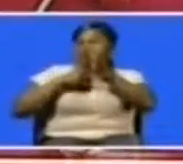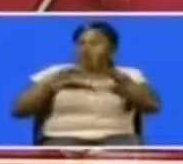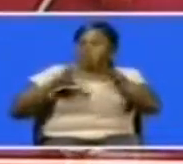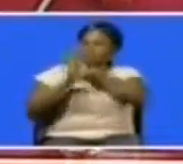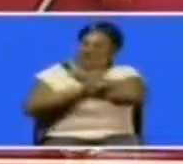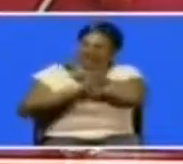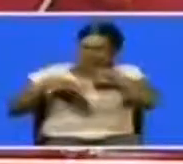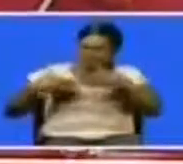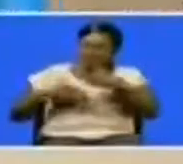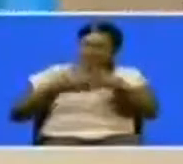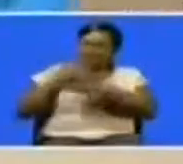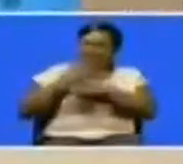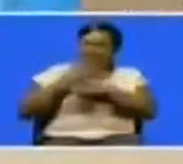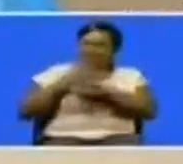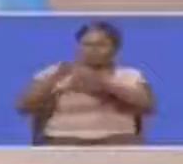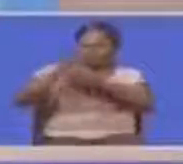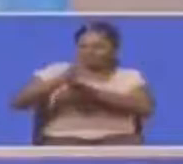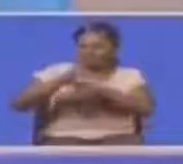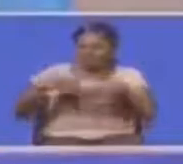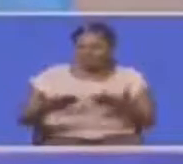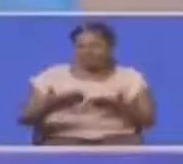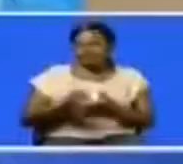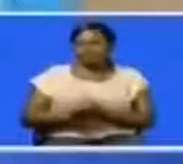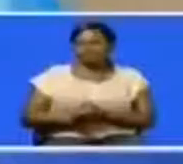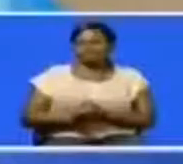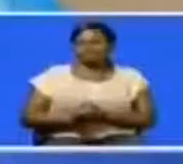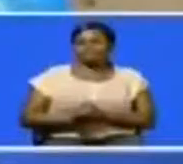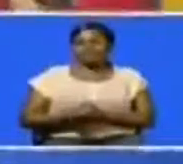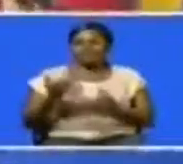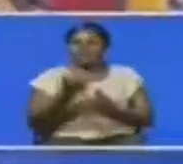of the country after the famous handshake.